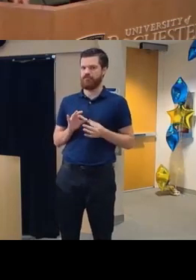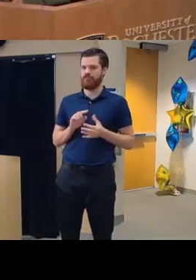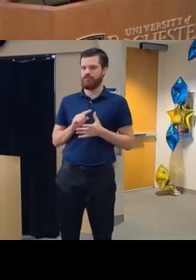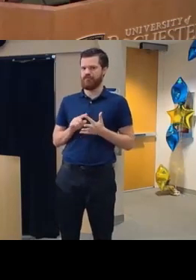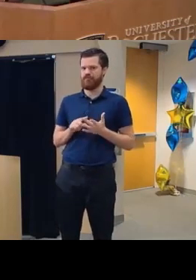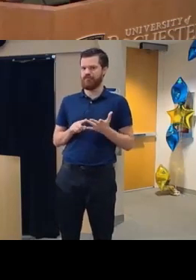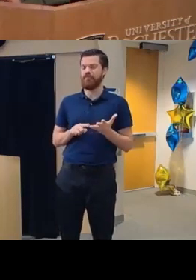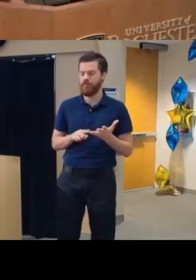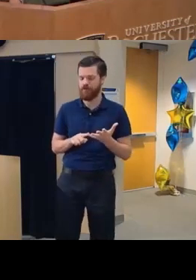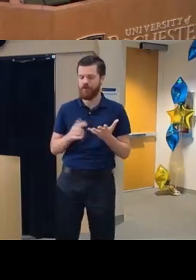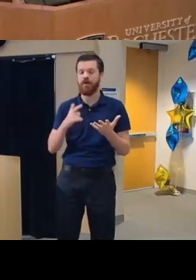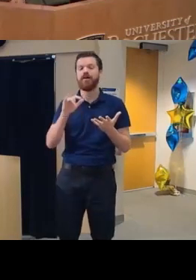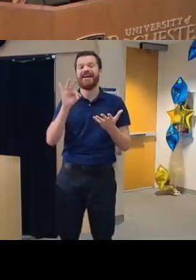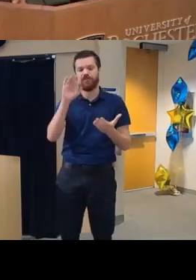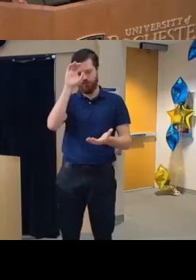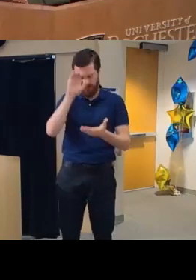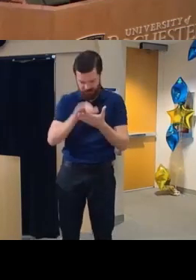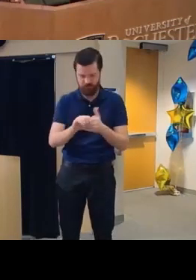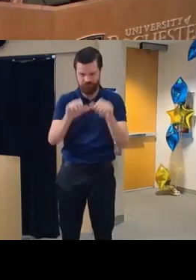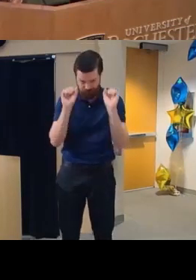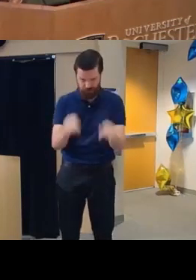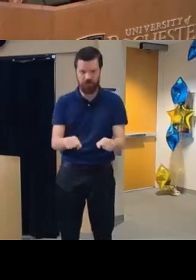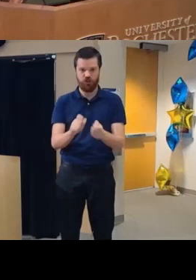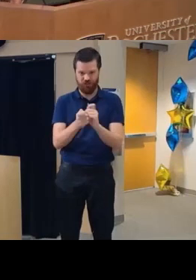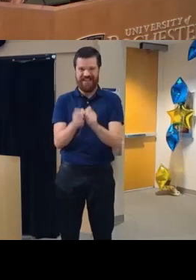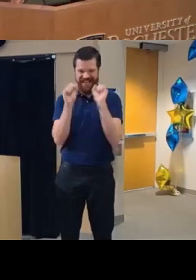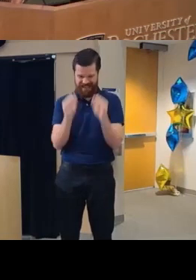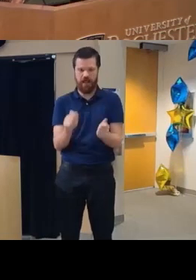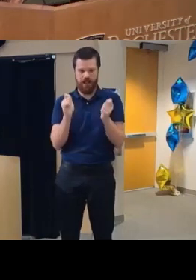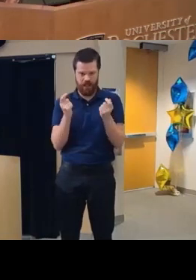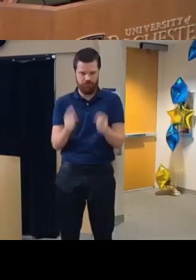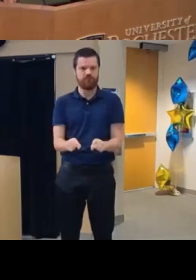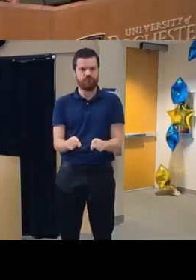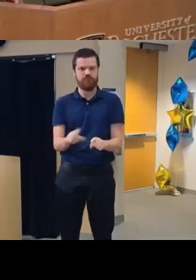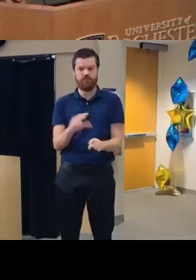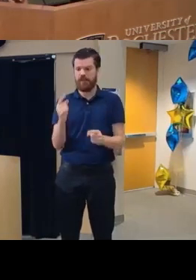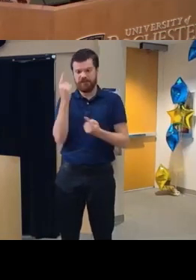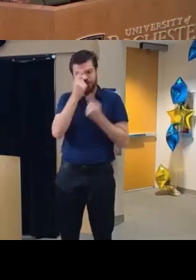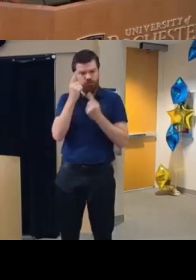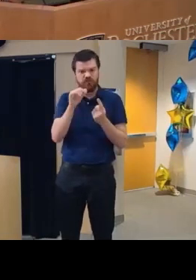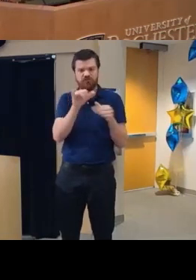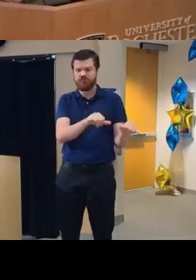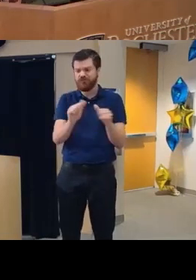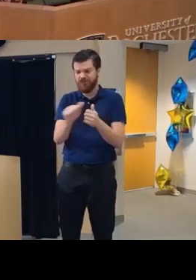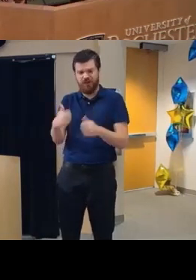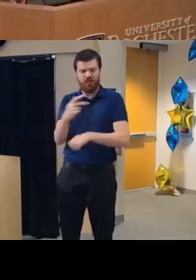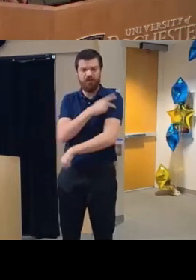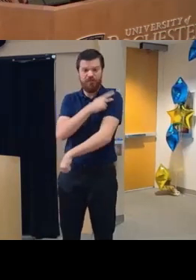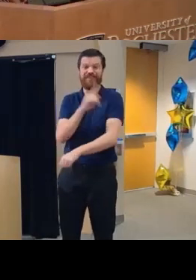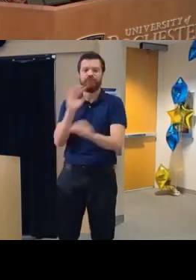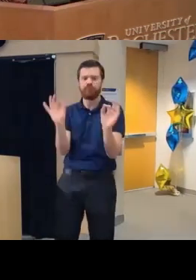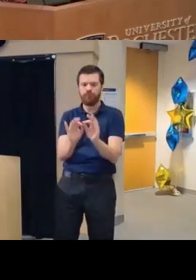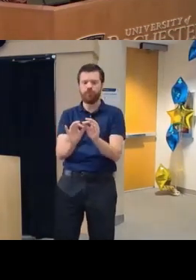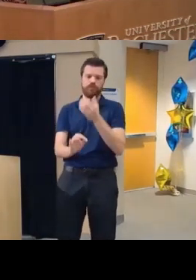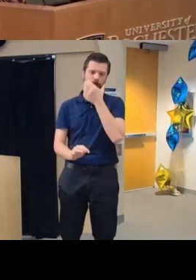believing that change is possible and should be considered just like for any other patient we're working with is really